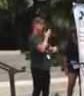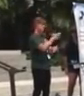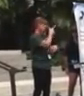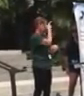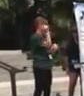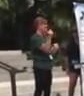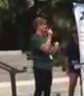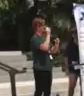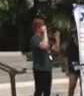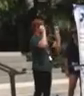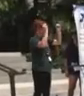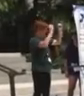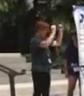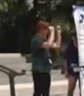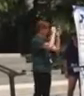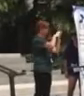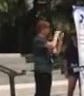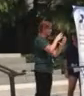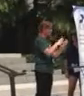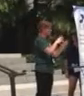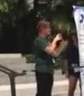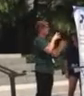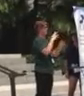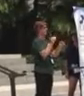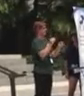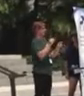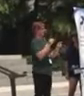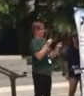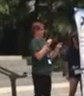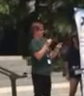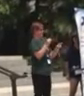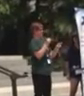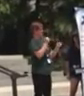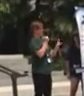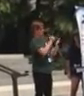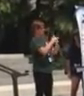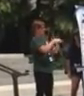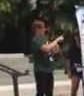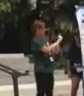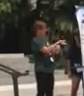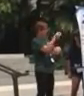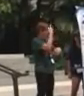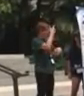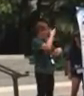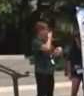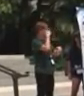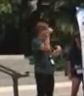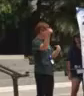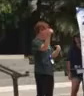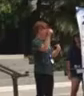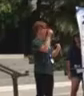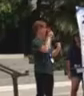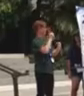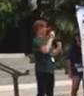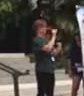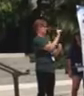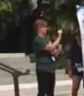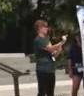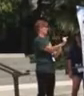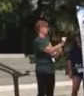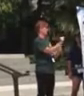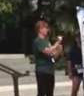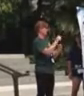because it teaches students how to better understand disabilities